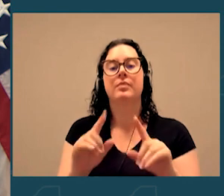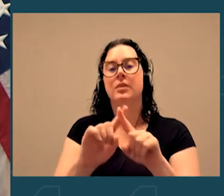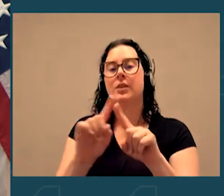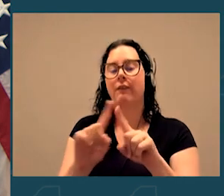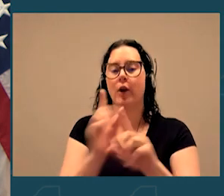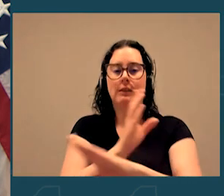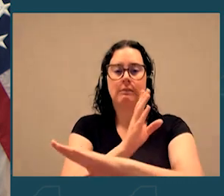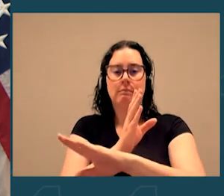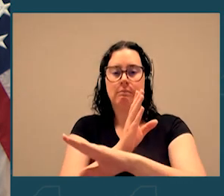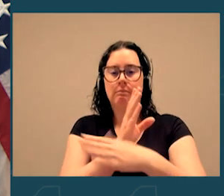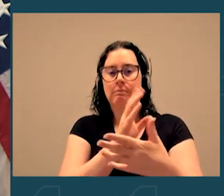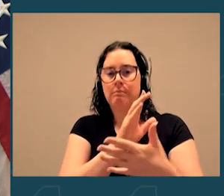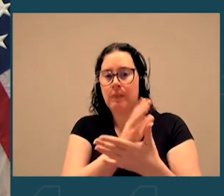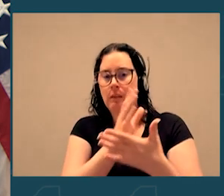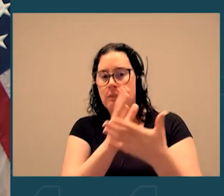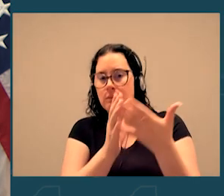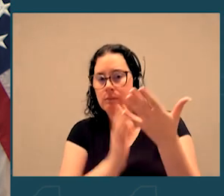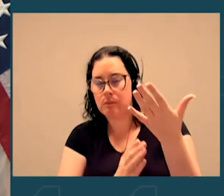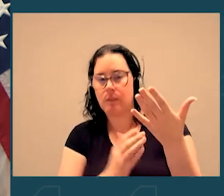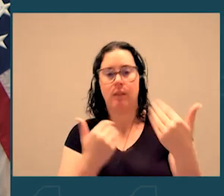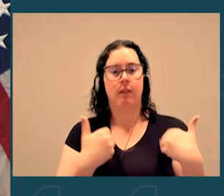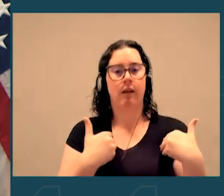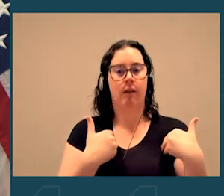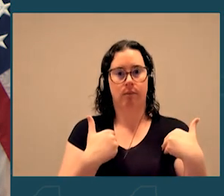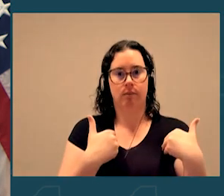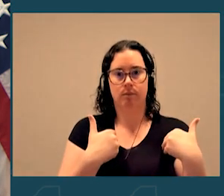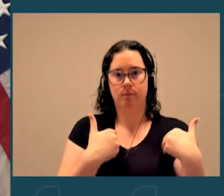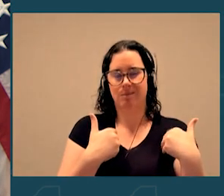a lifeline for people. And